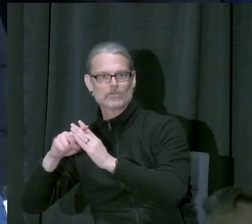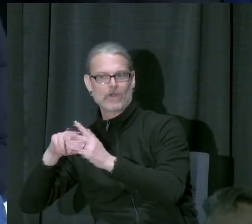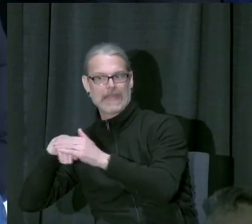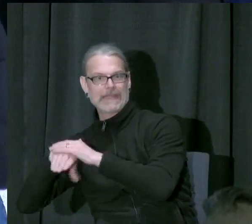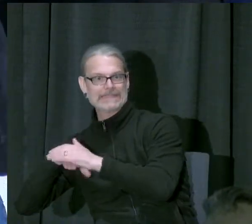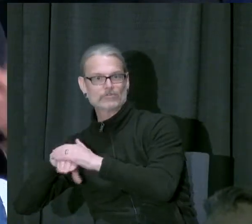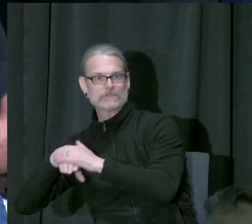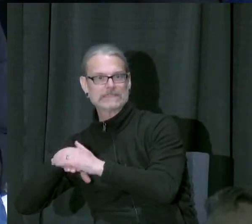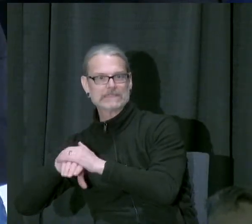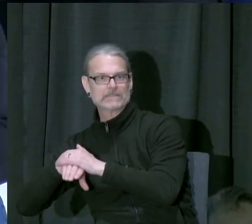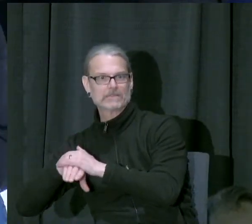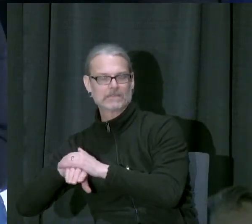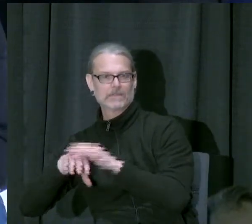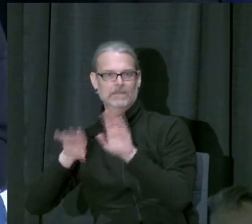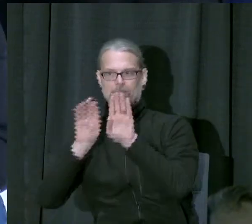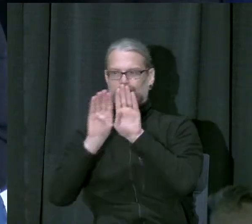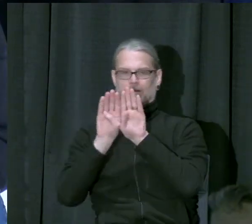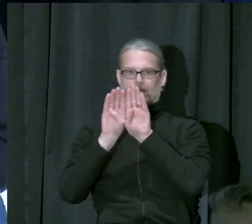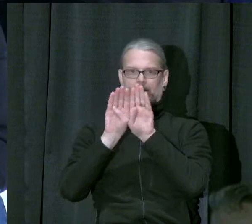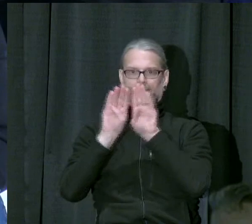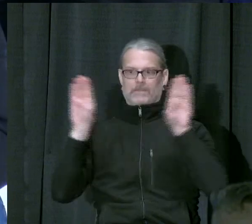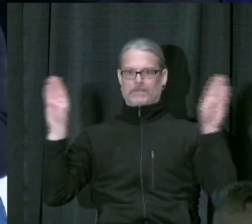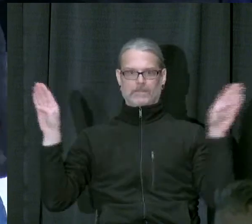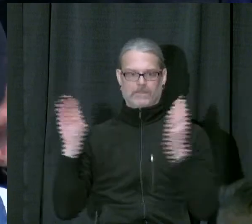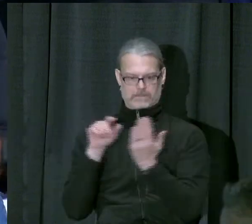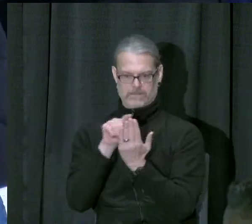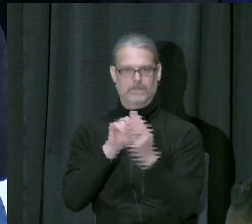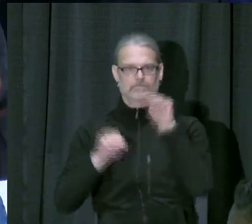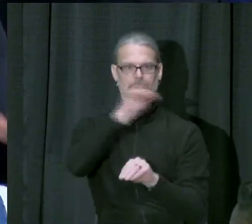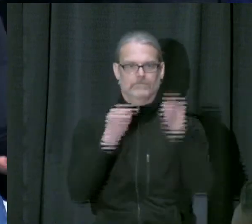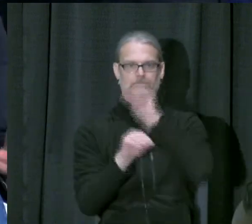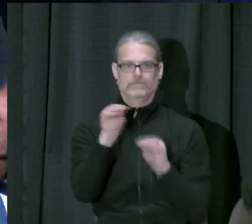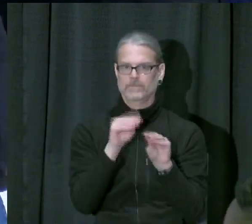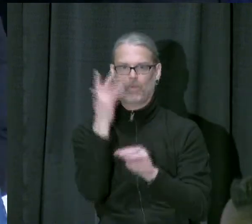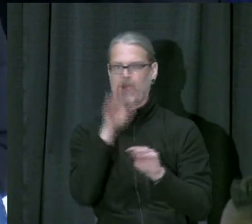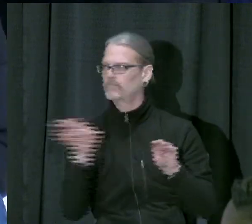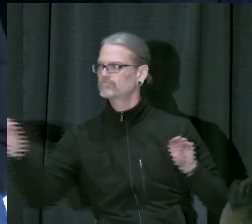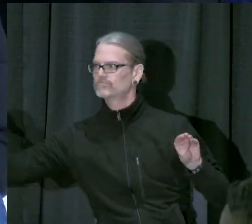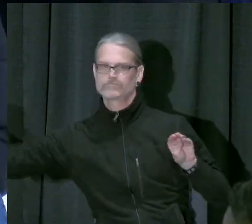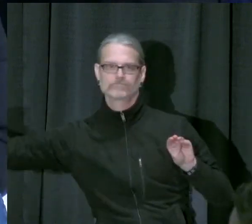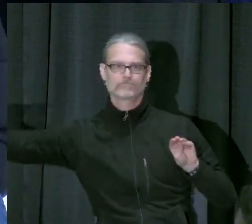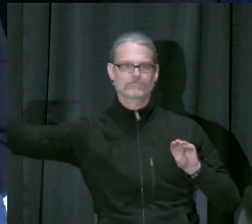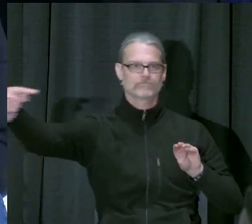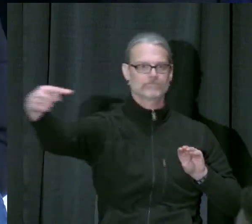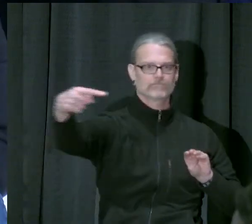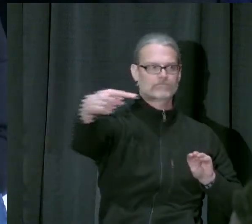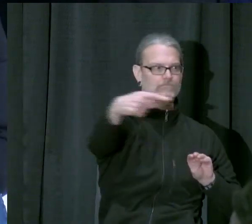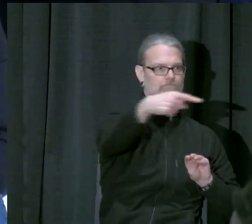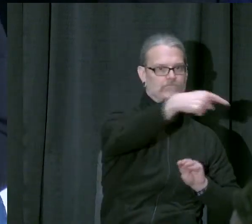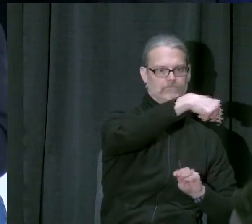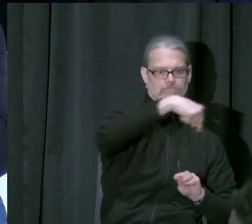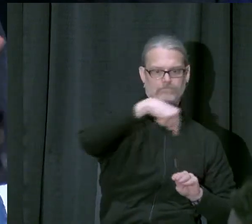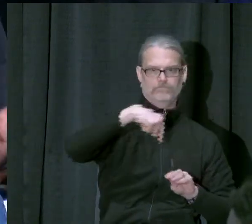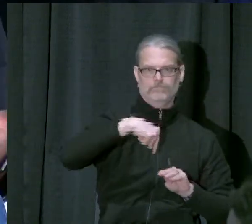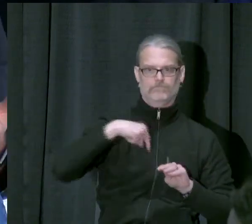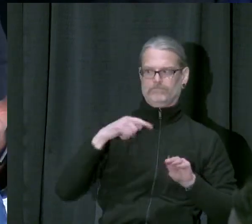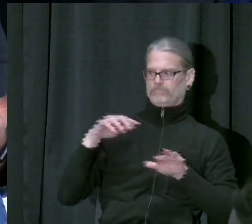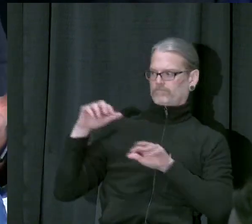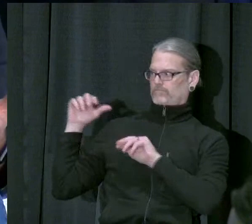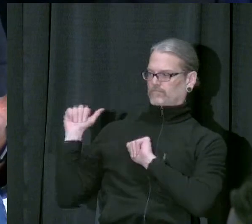store. So it will be easier for our customers to navigate the experience, find all the items at the same time. It's convenient